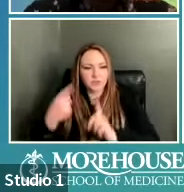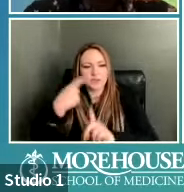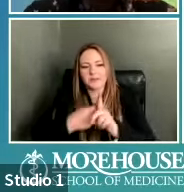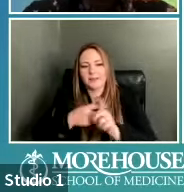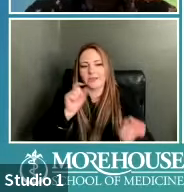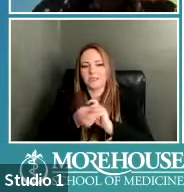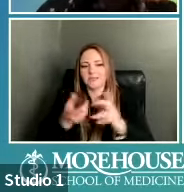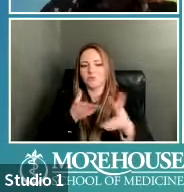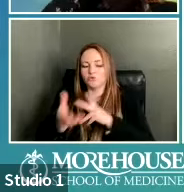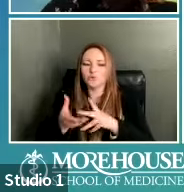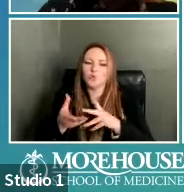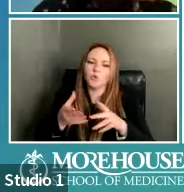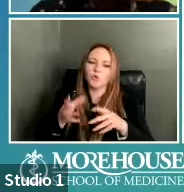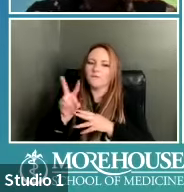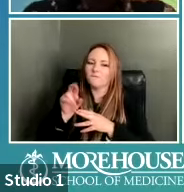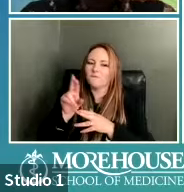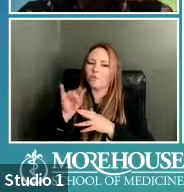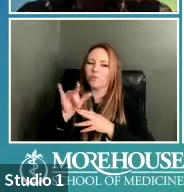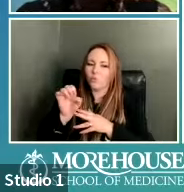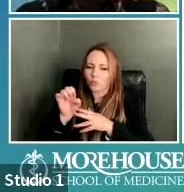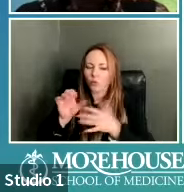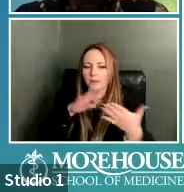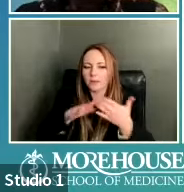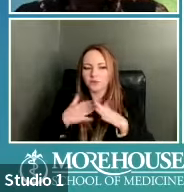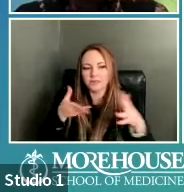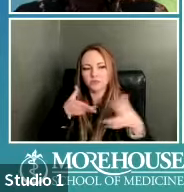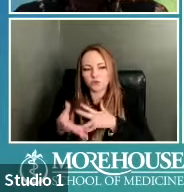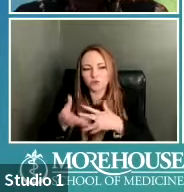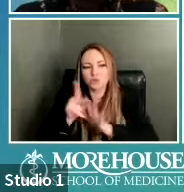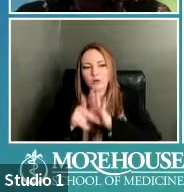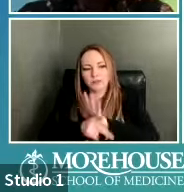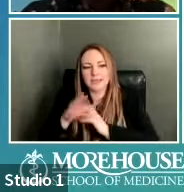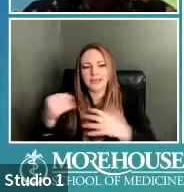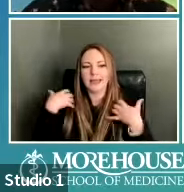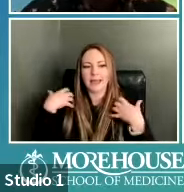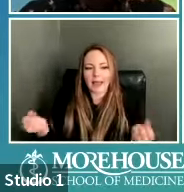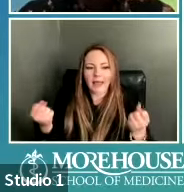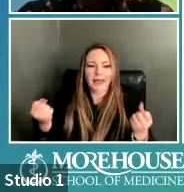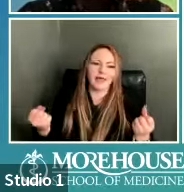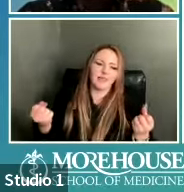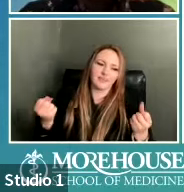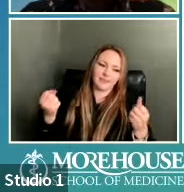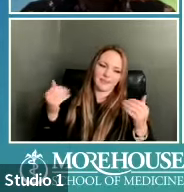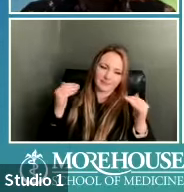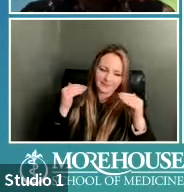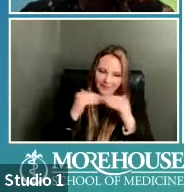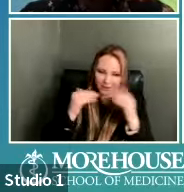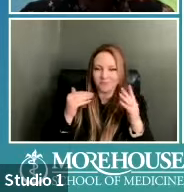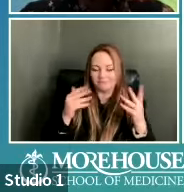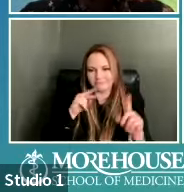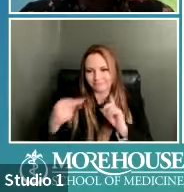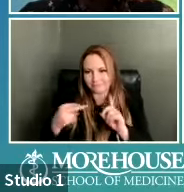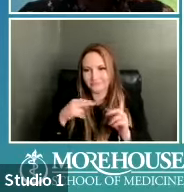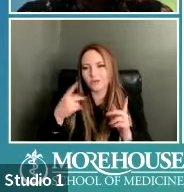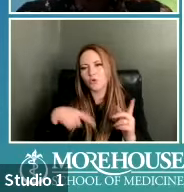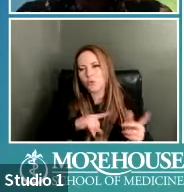This particular lunch and learn session took place over the course of a bi-monthly opportunity. So we had about